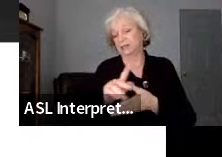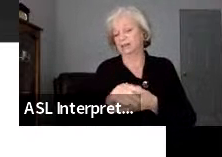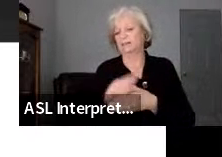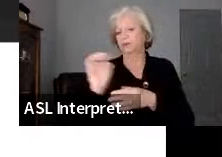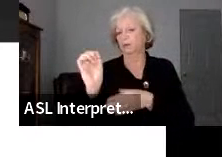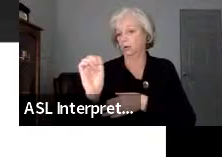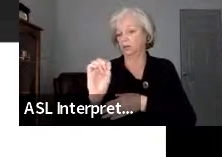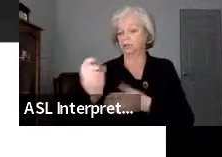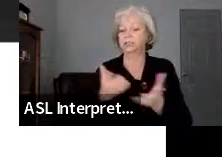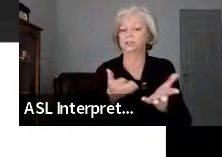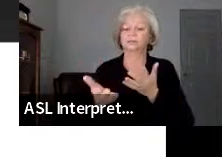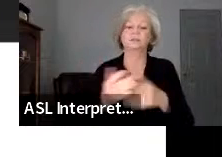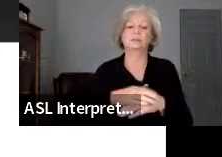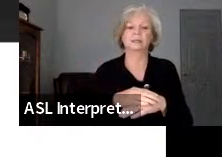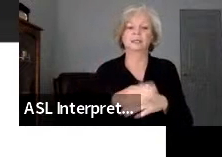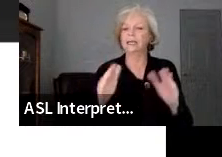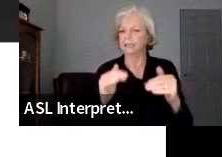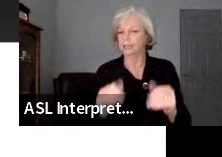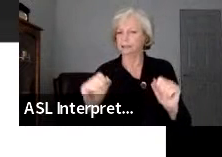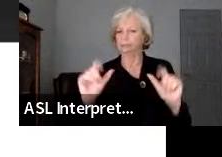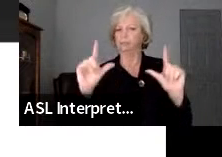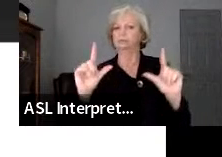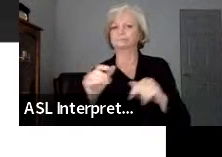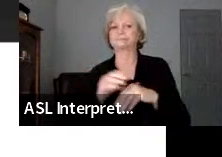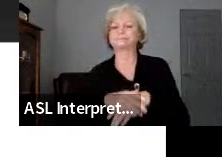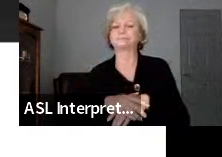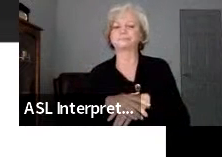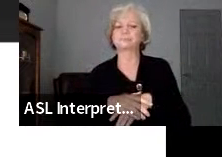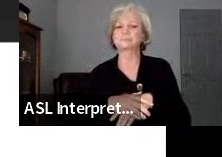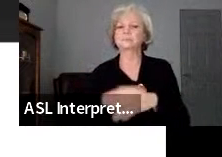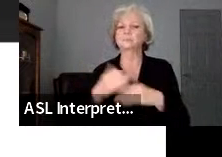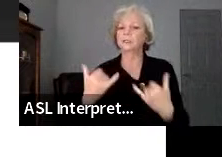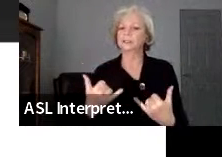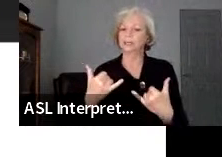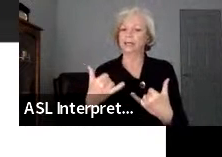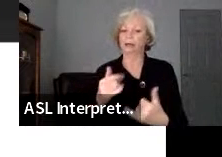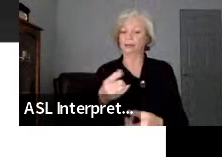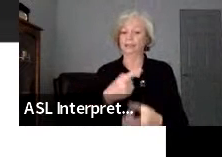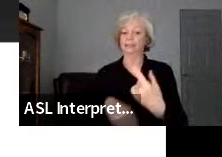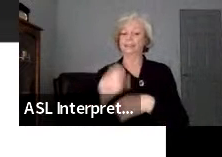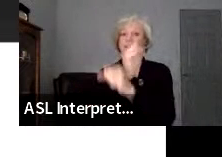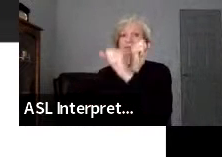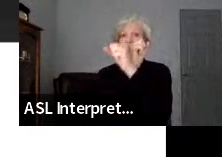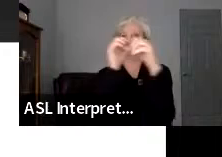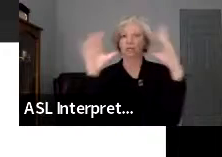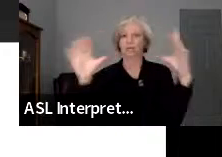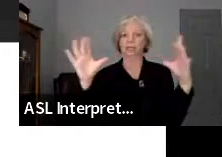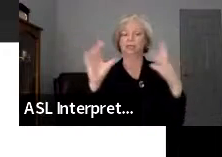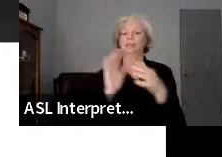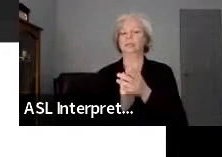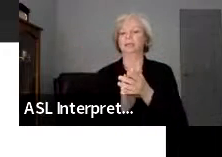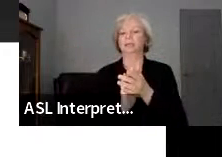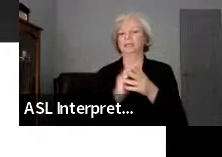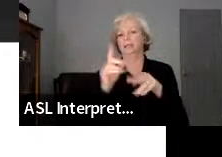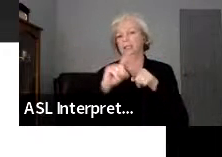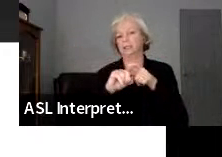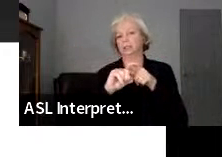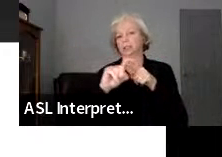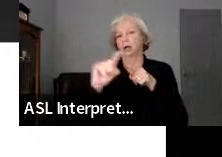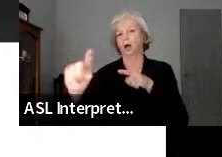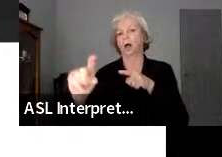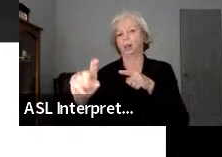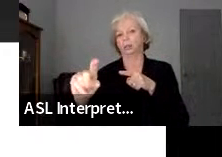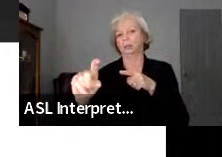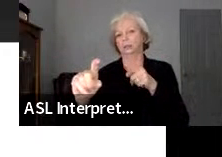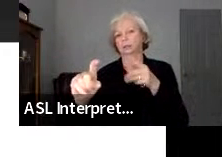Next piece, please, Lauren. But so what we envision is the call is triaged to telehealth or dispatch